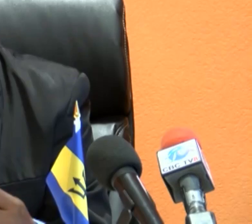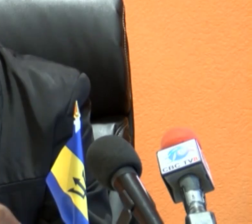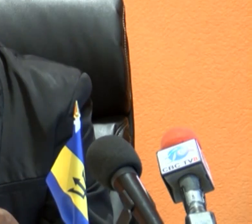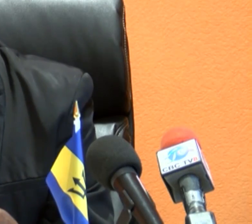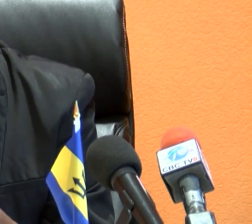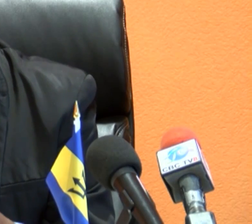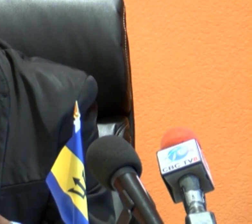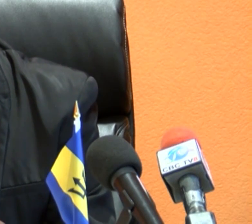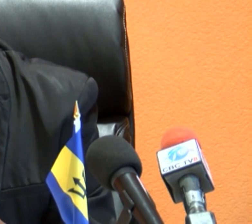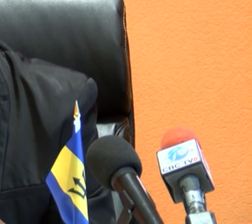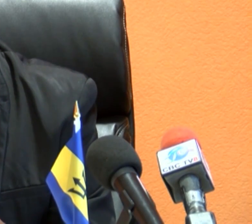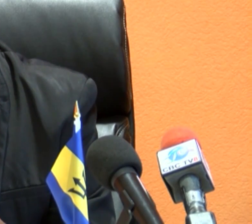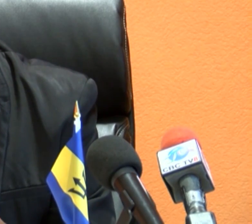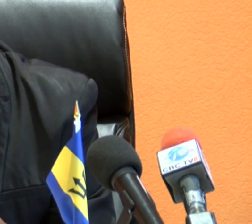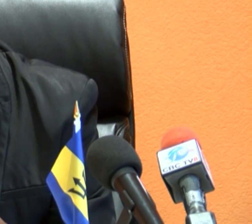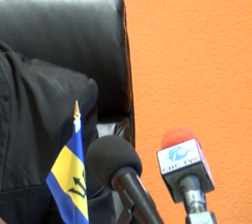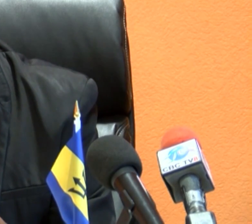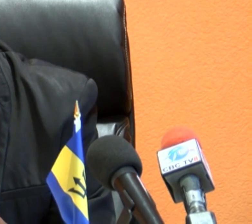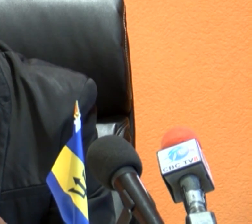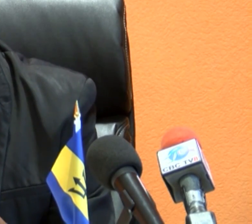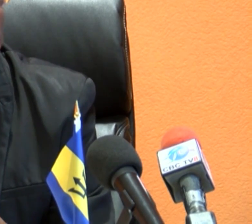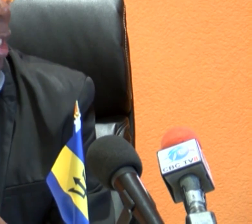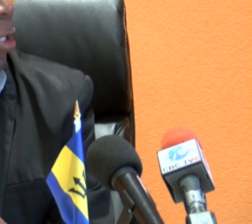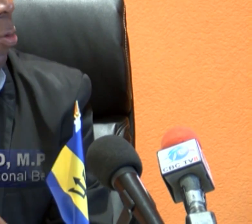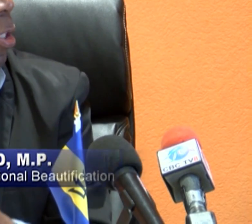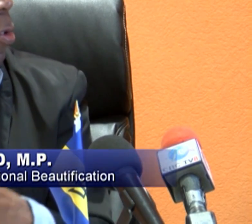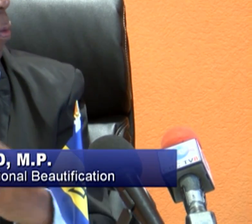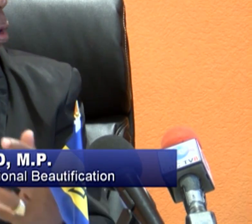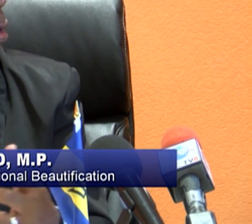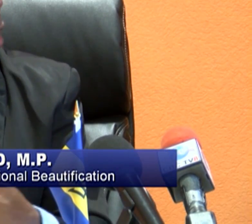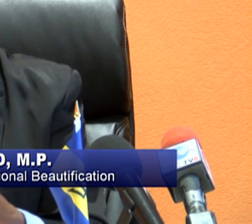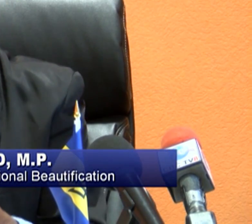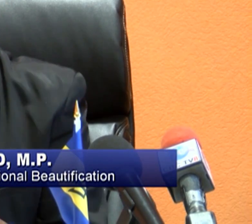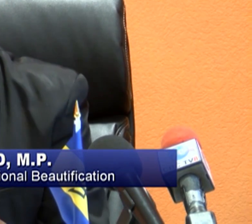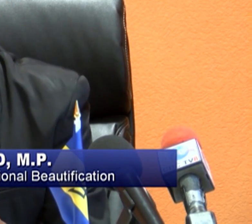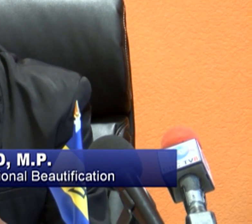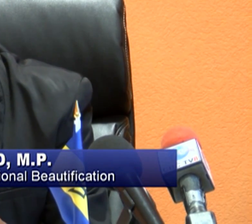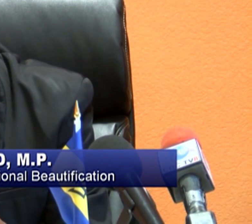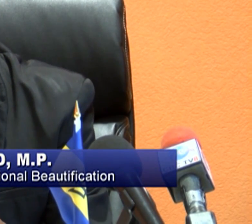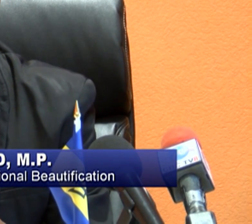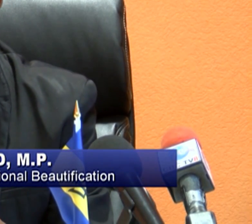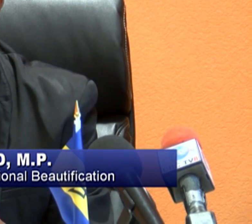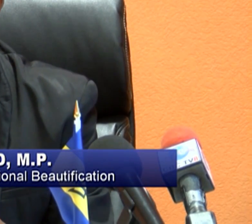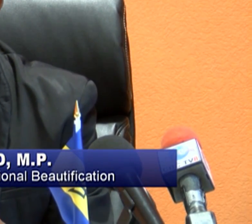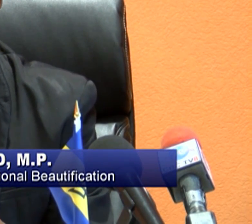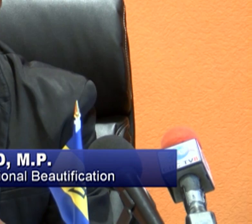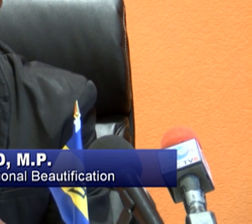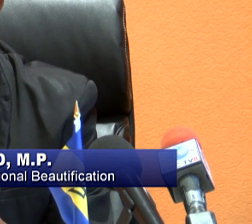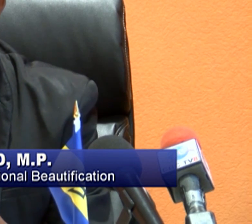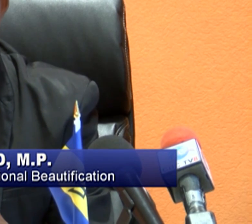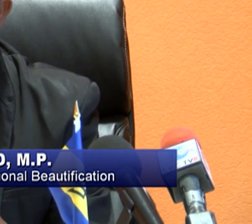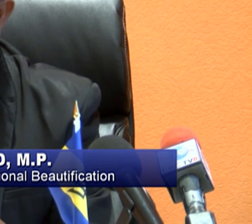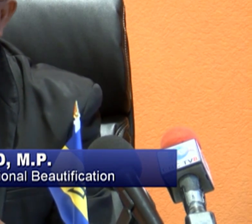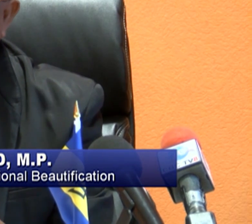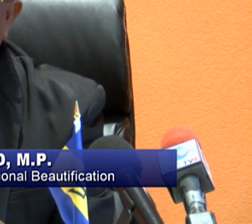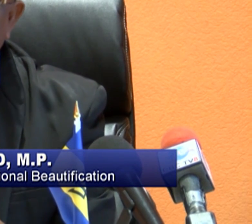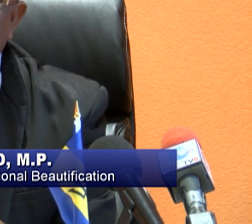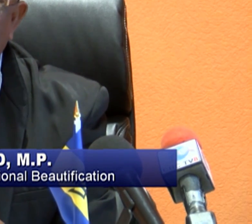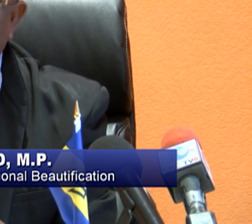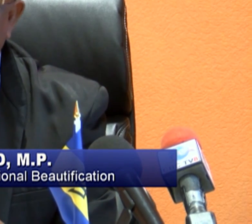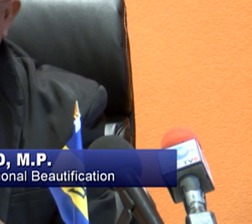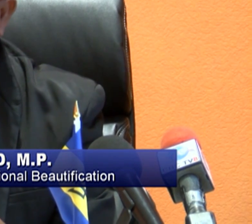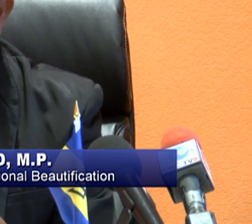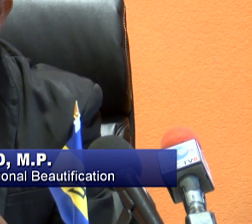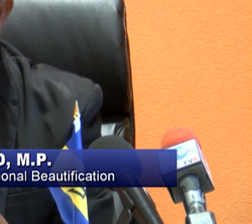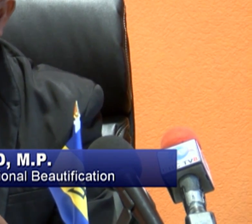Right now, we work with a number of persons, including the university, on how we can use